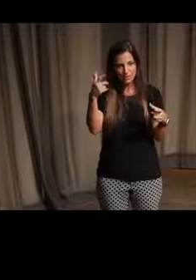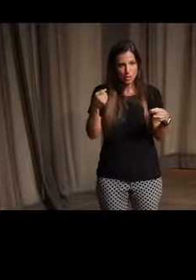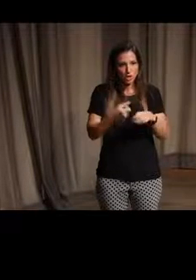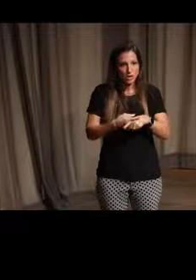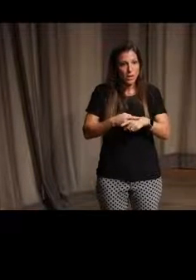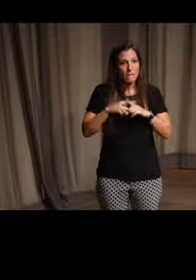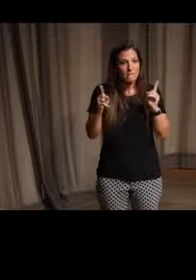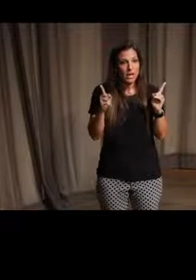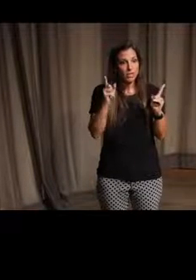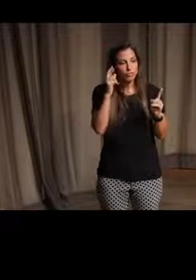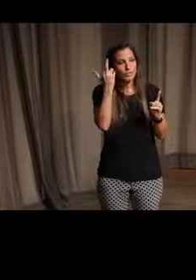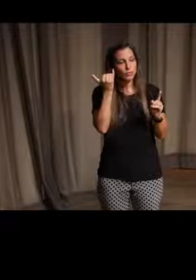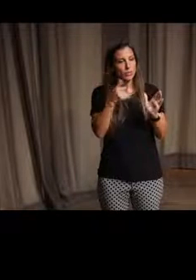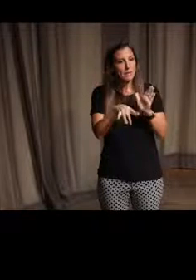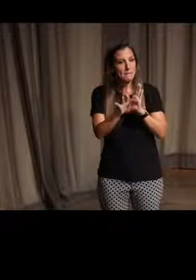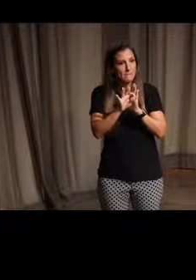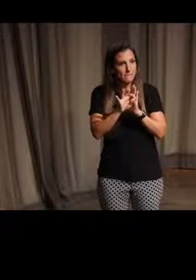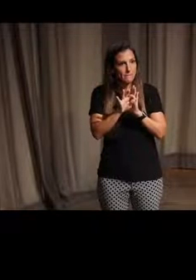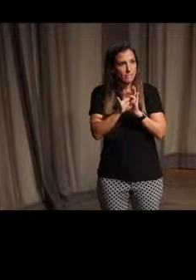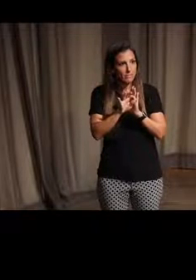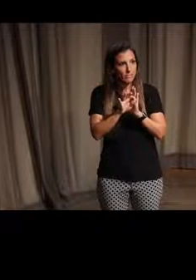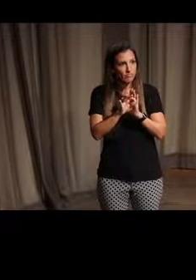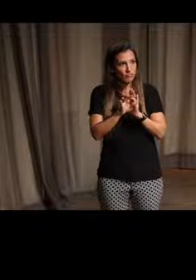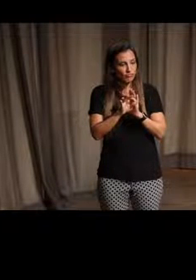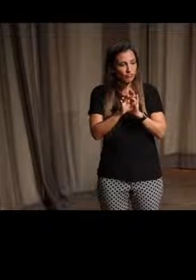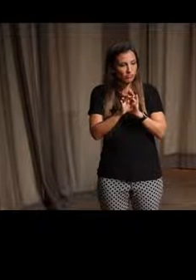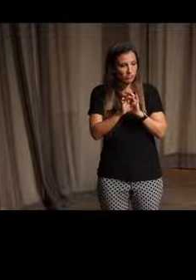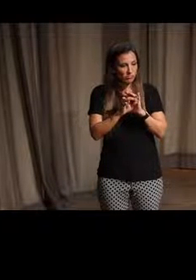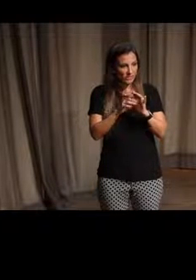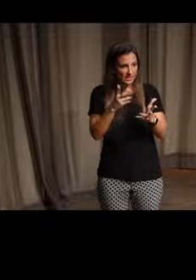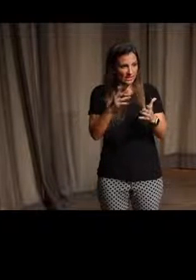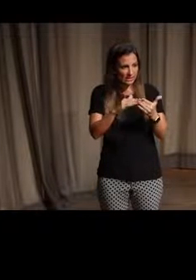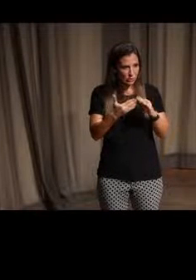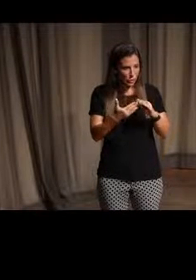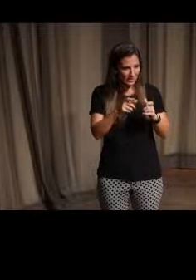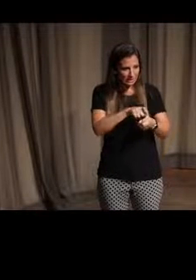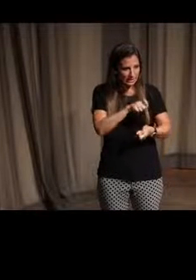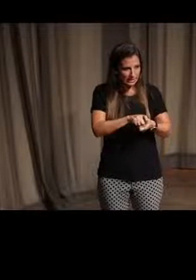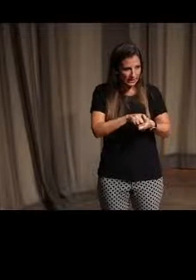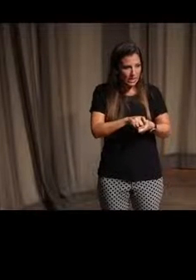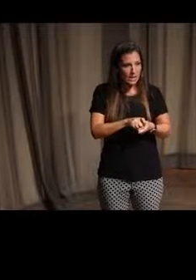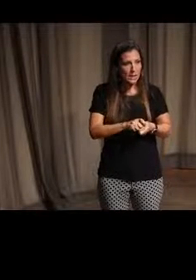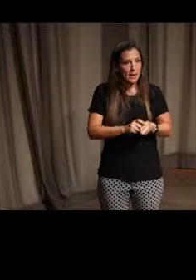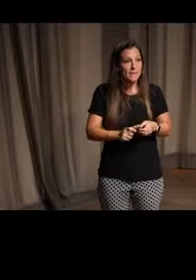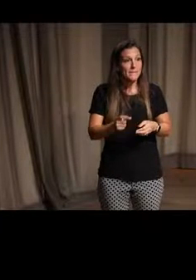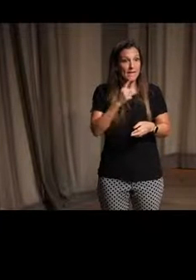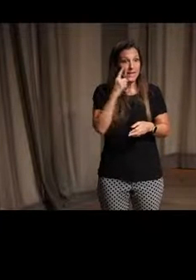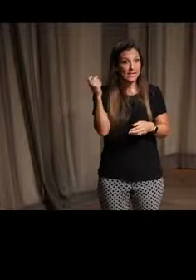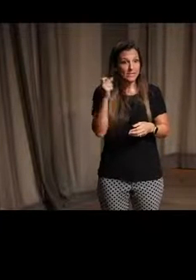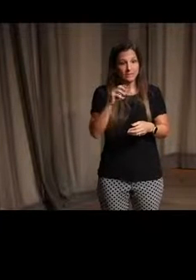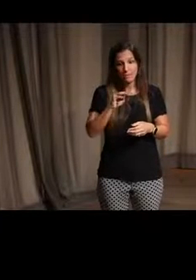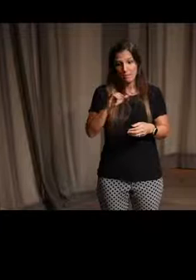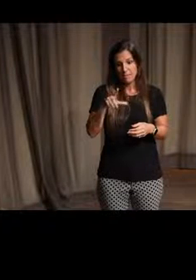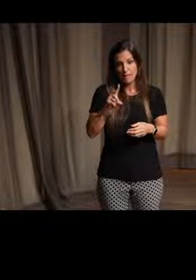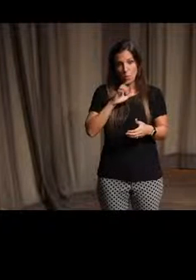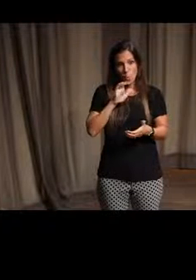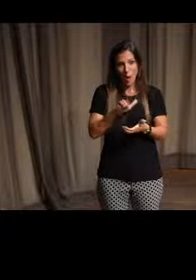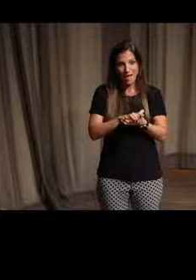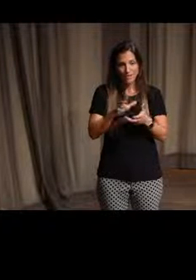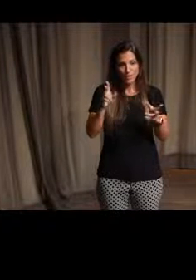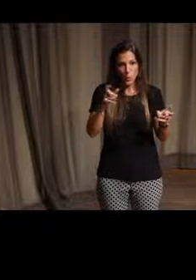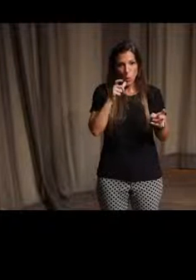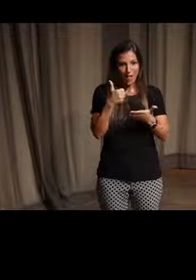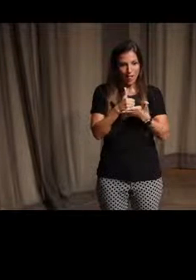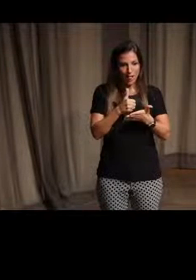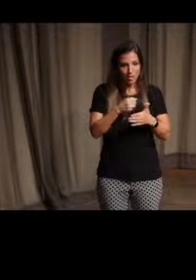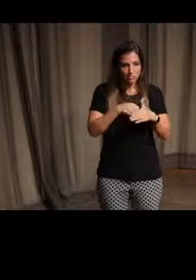I chose the work to work with the midwifery community specifically because midwives believe that women have